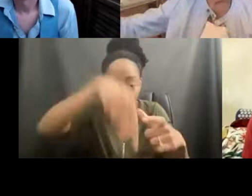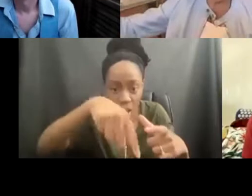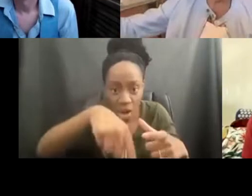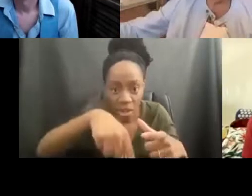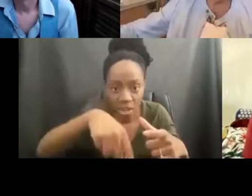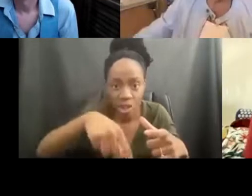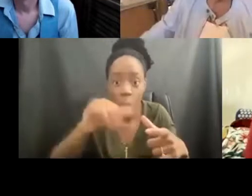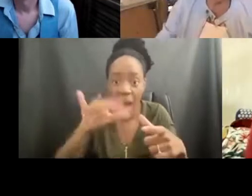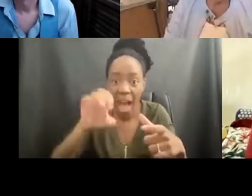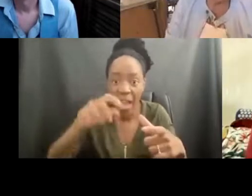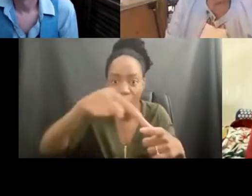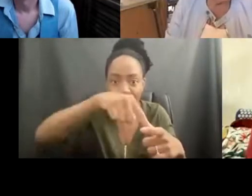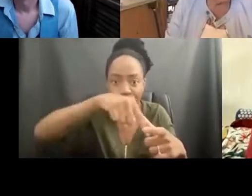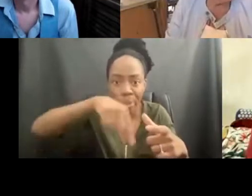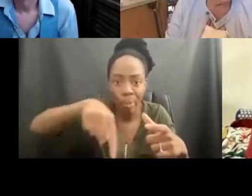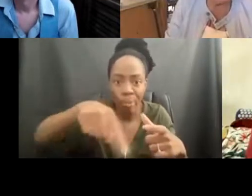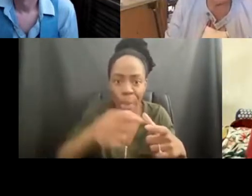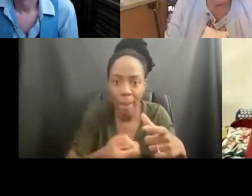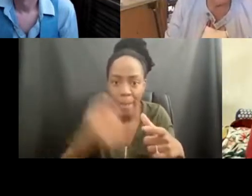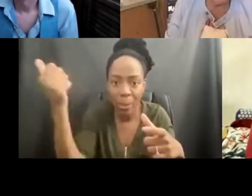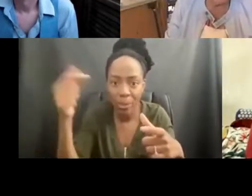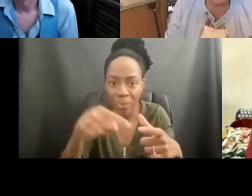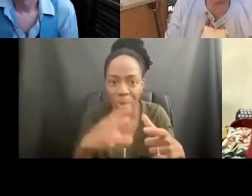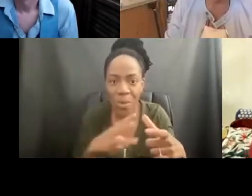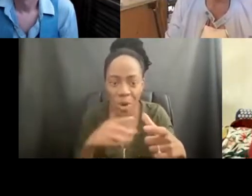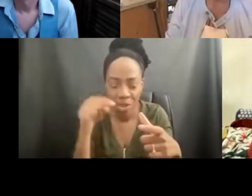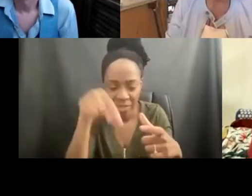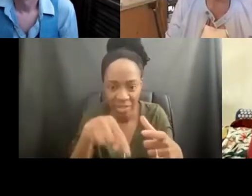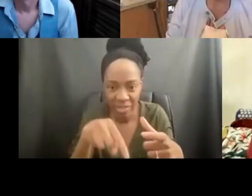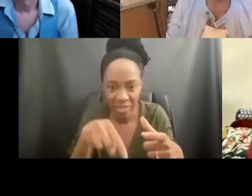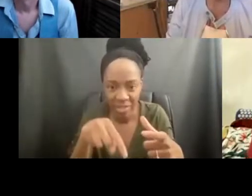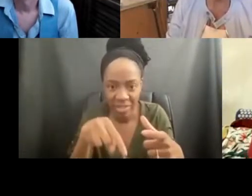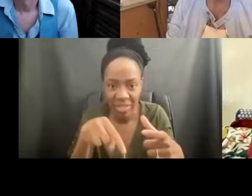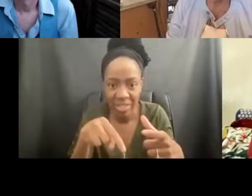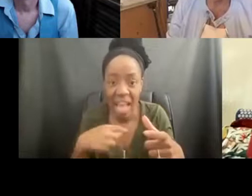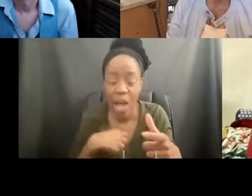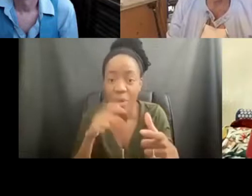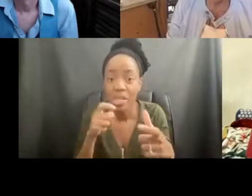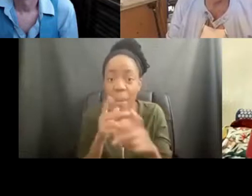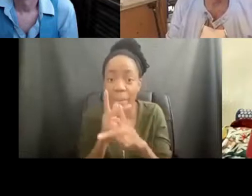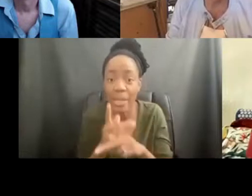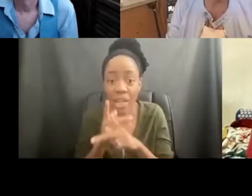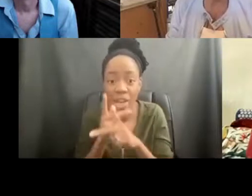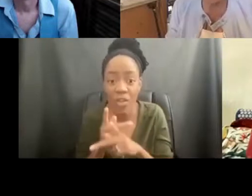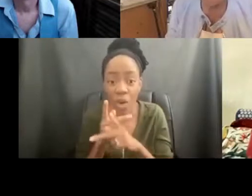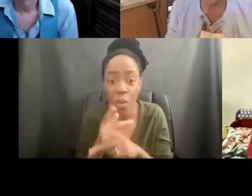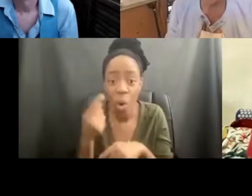here's water. So, God, I would have to be so careful. And the one